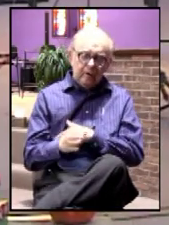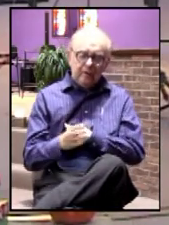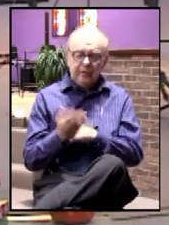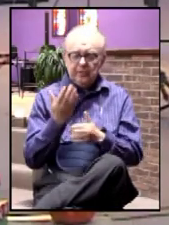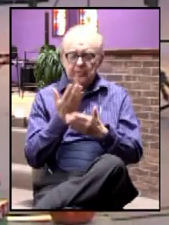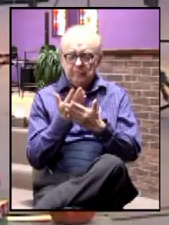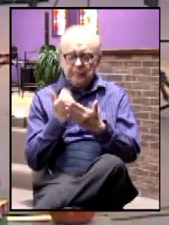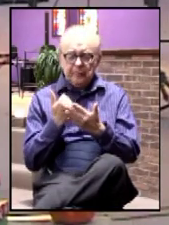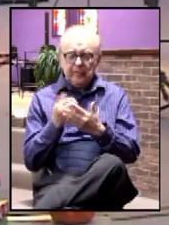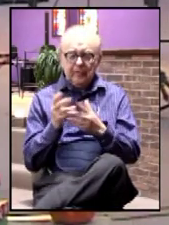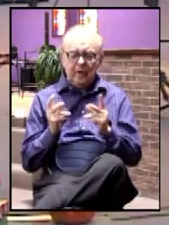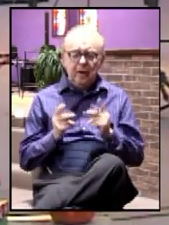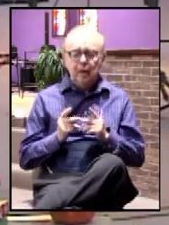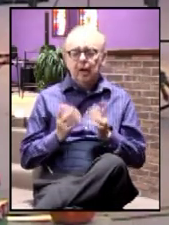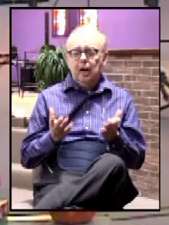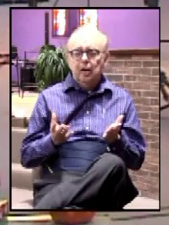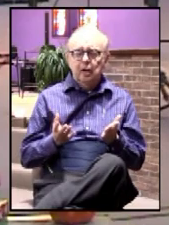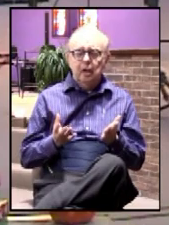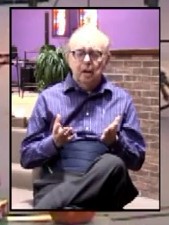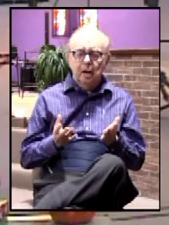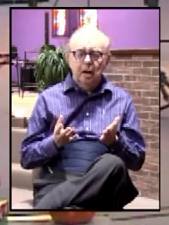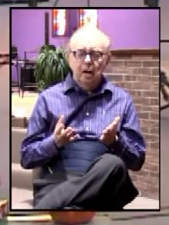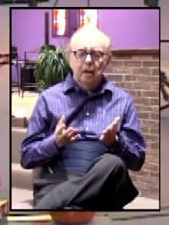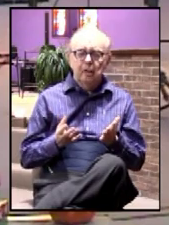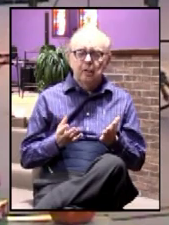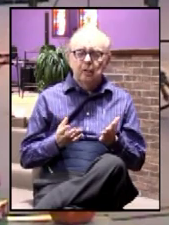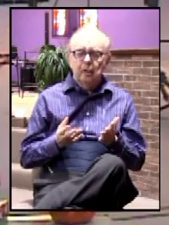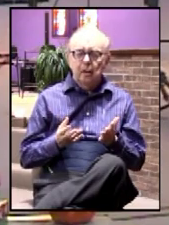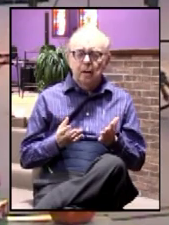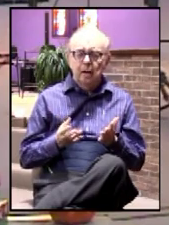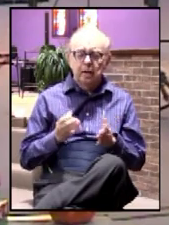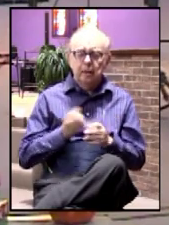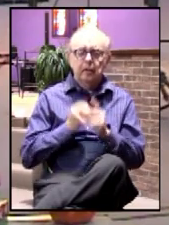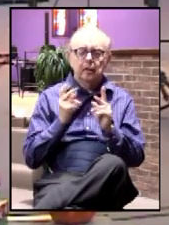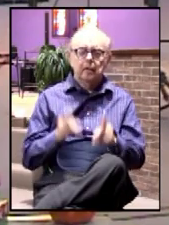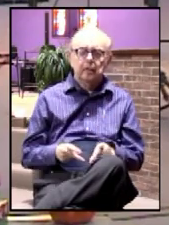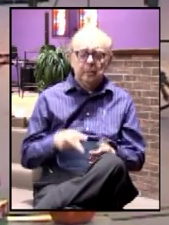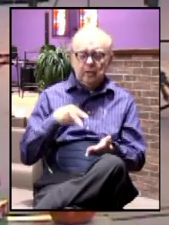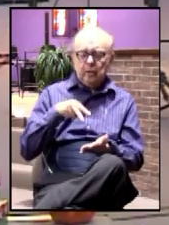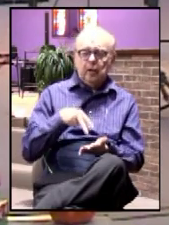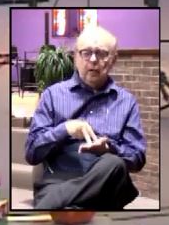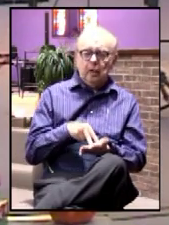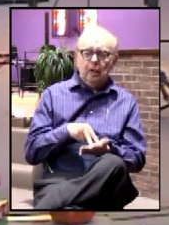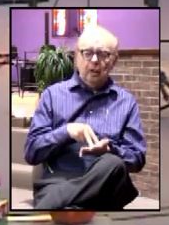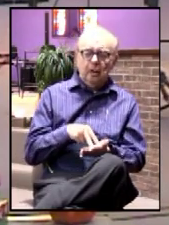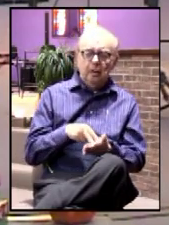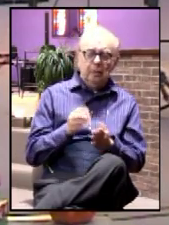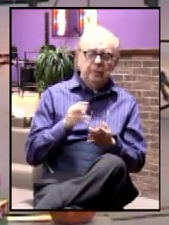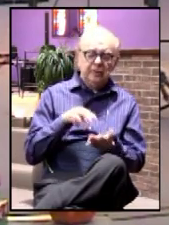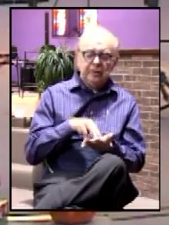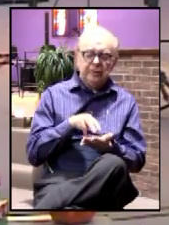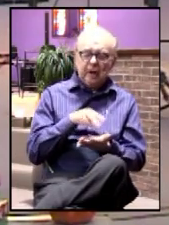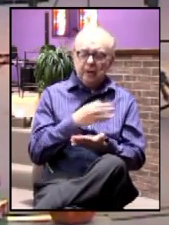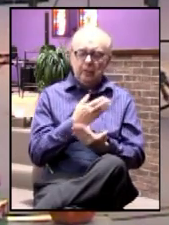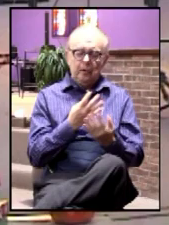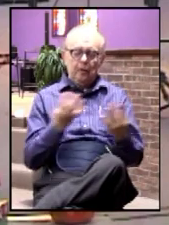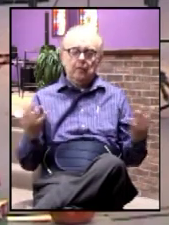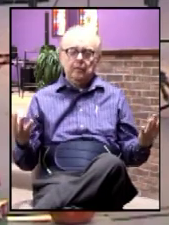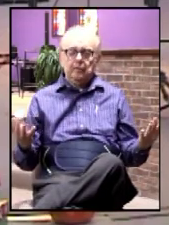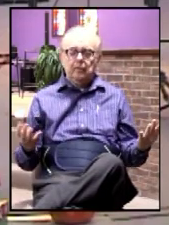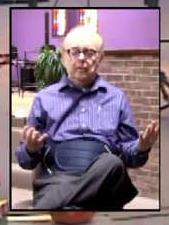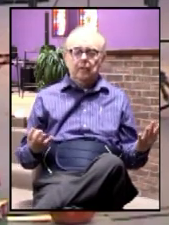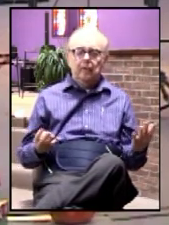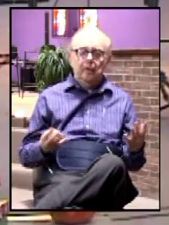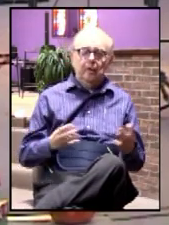the foyer or the atrium of the hospital, and everybody was standing up along the railings and